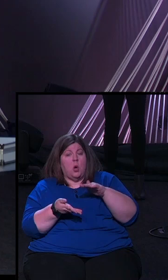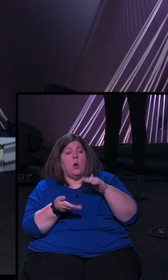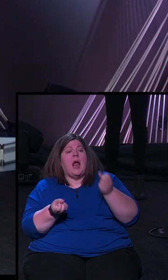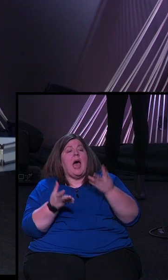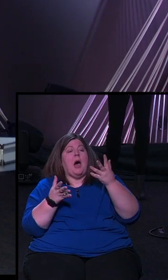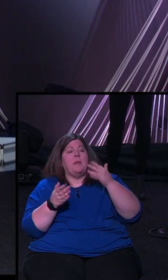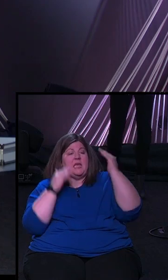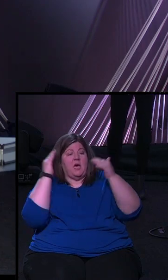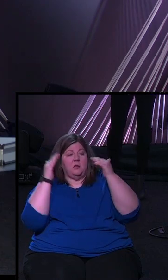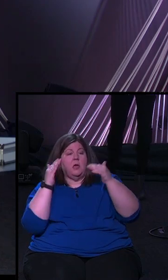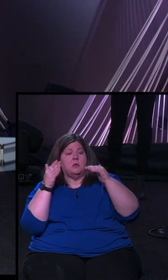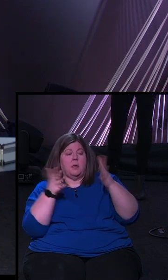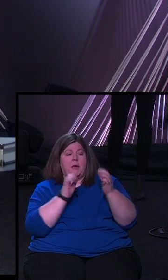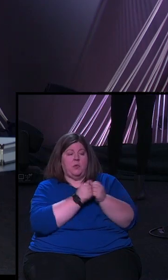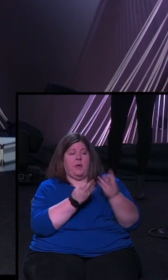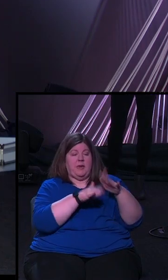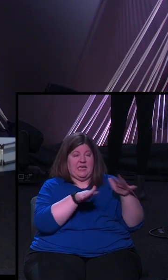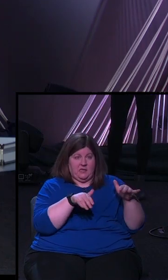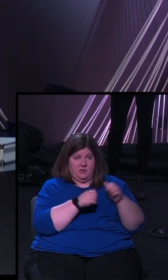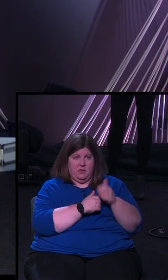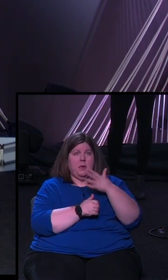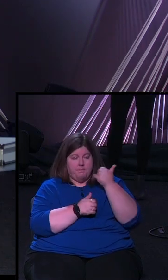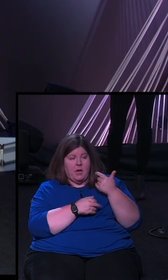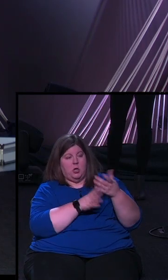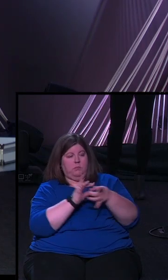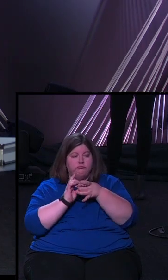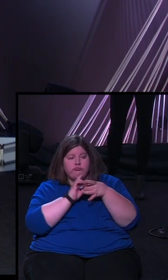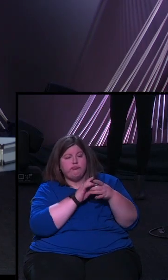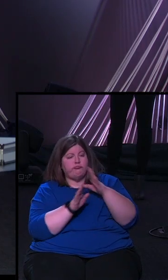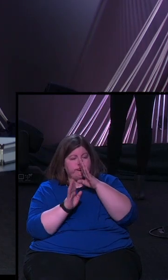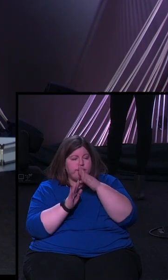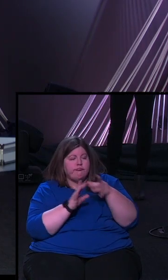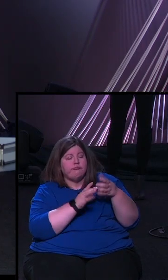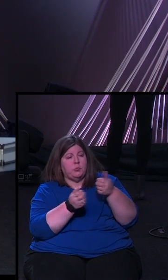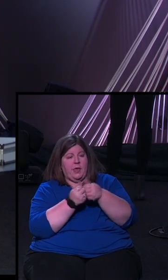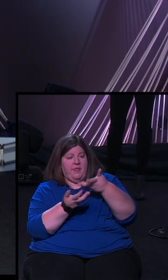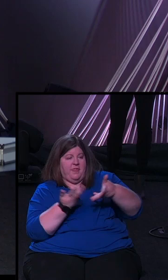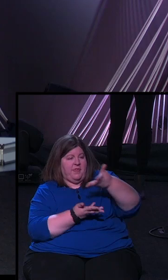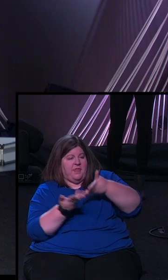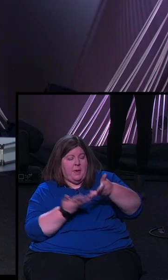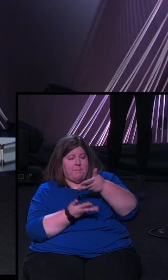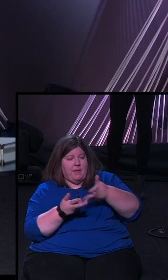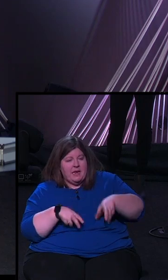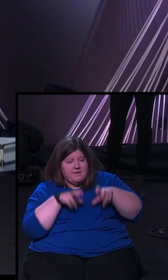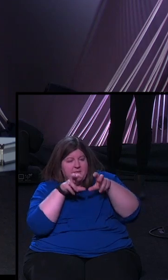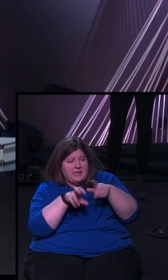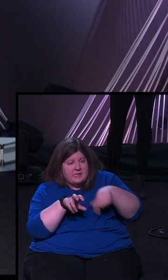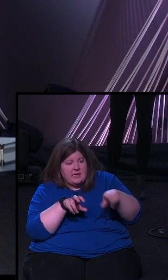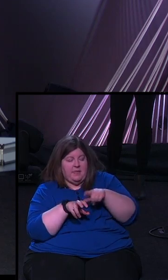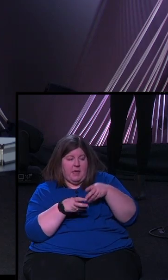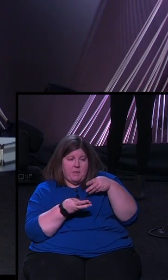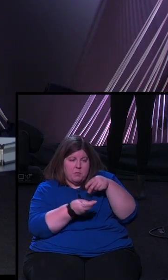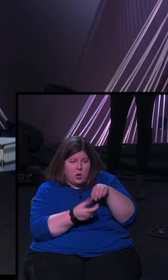to children in a confined space so that we could do a better job relating to them and building relationships with them and investing in them and pouring into